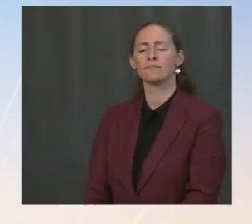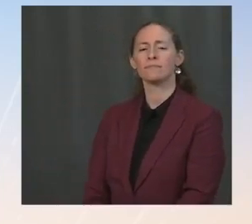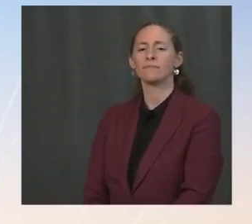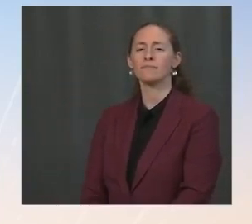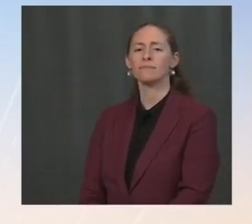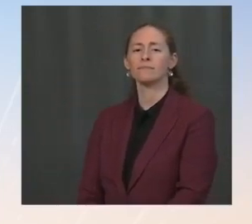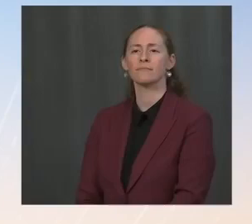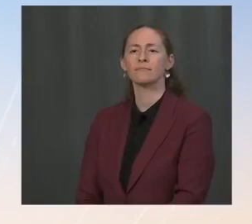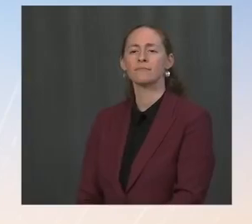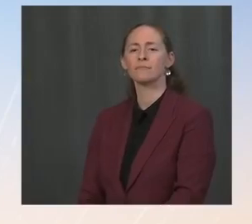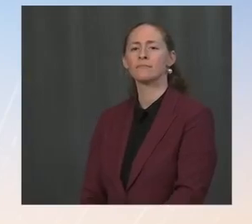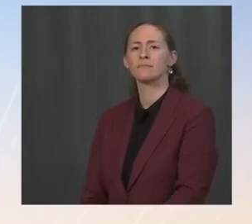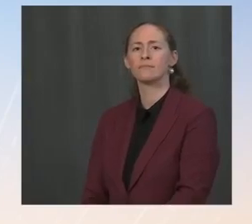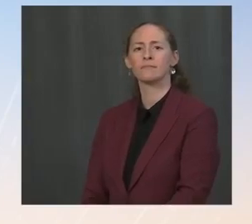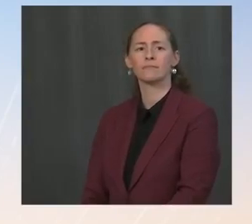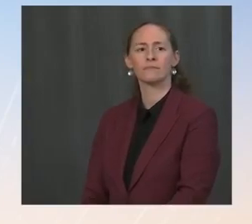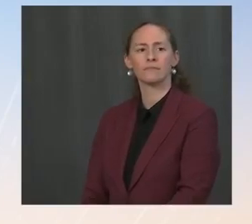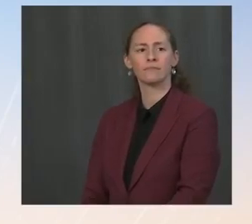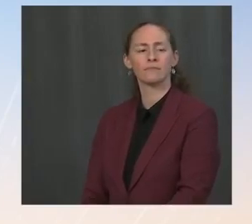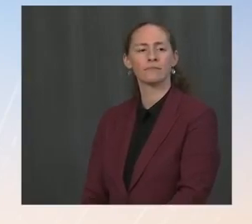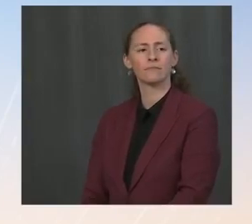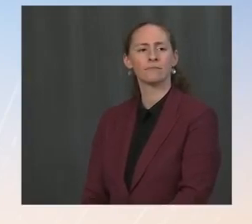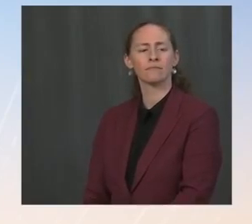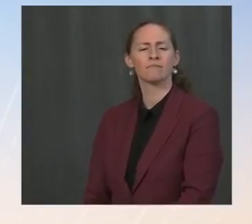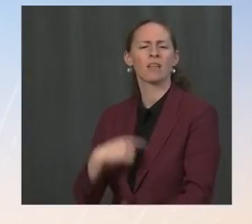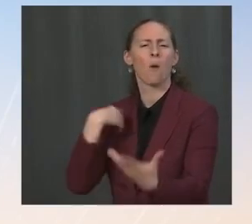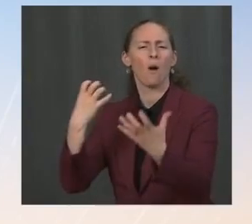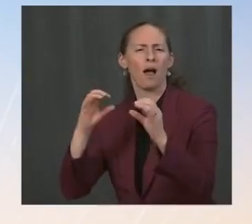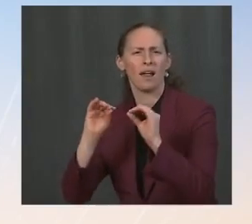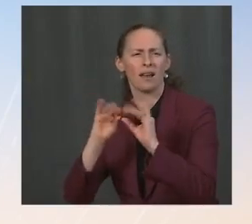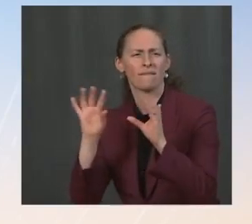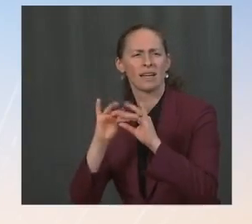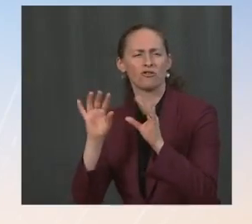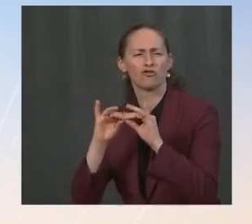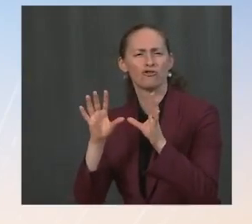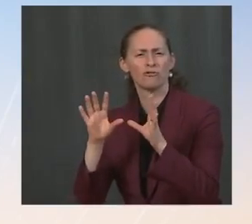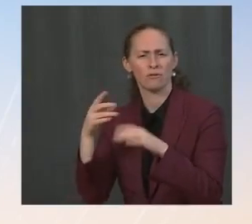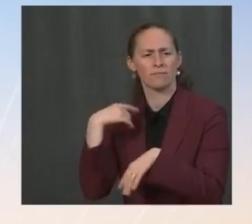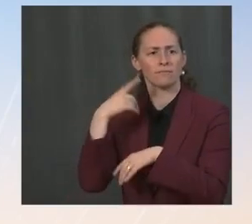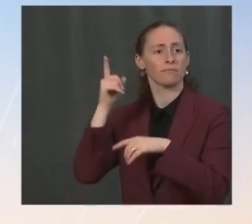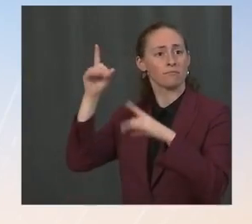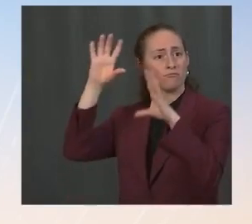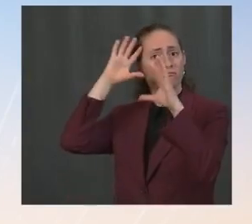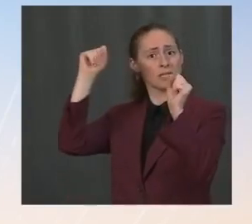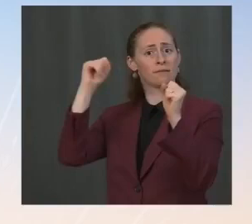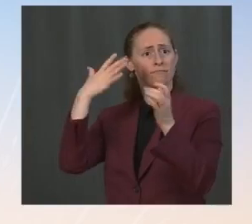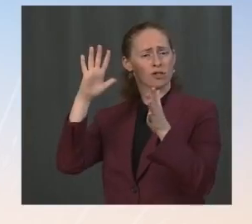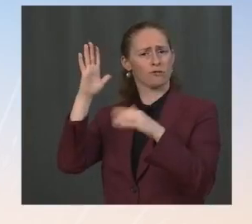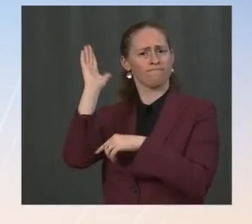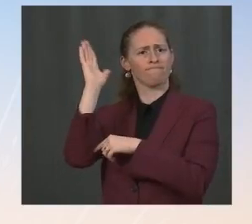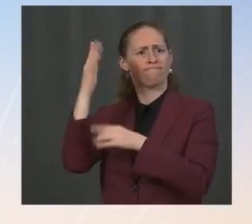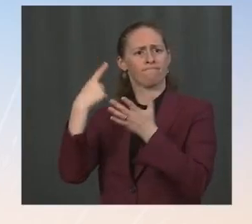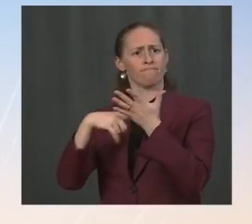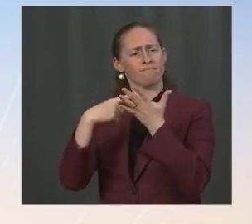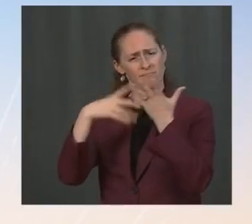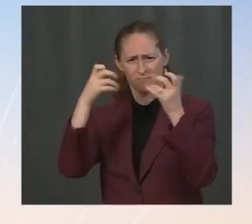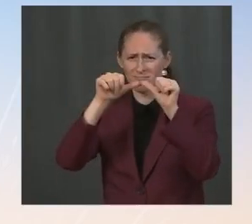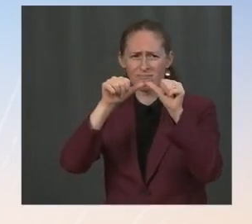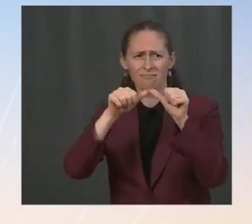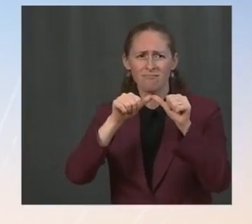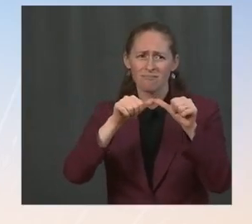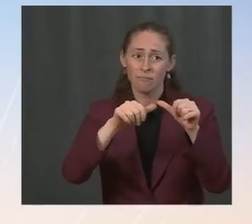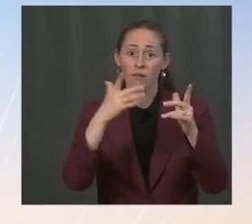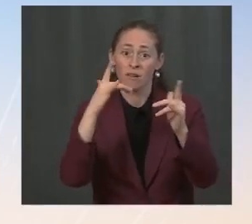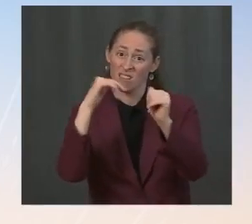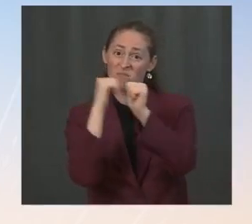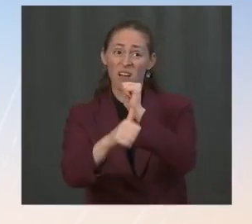a few things, Jen, to clarify. Thank you. He talked about the ongoing mission to get people out after the 31st. But Yes. To be